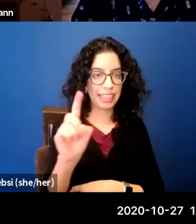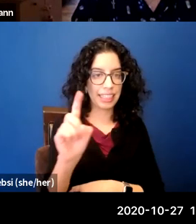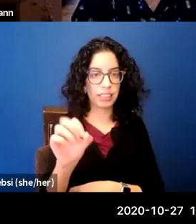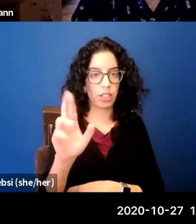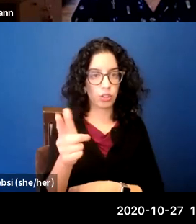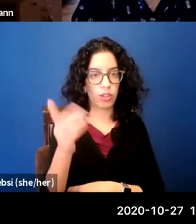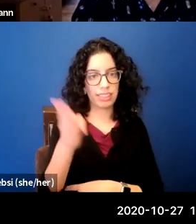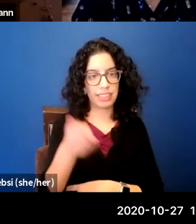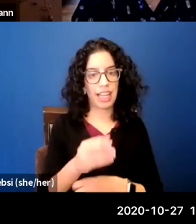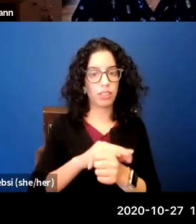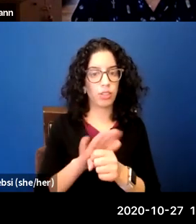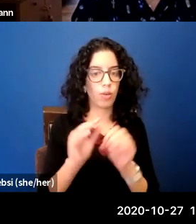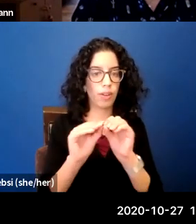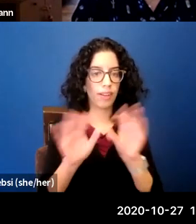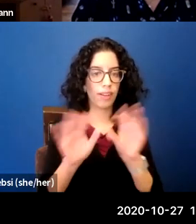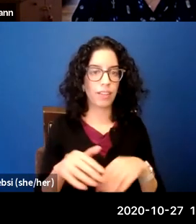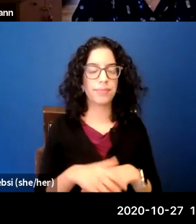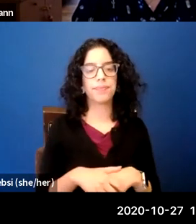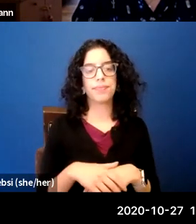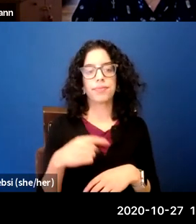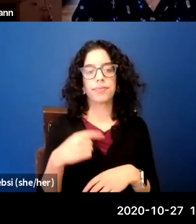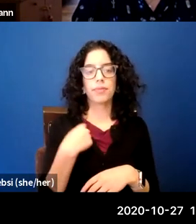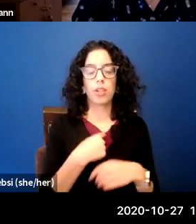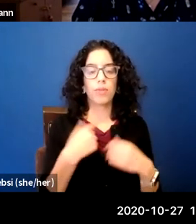which can be found at